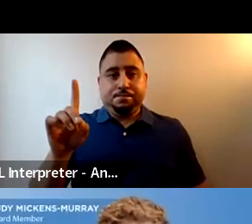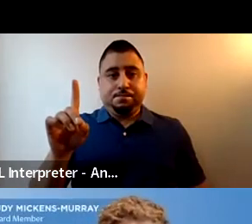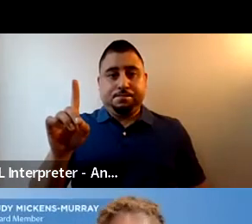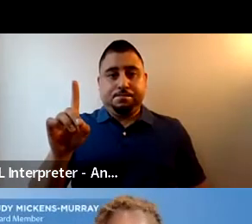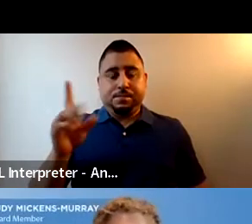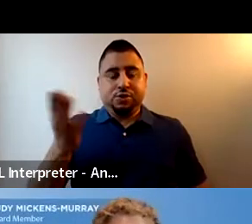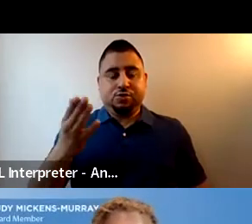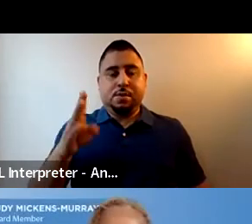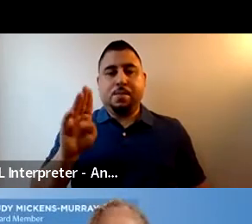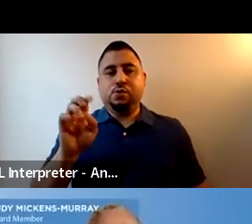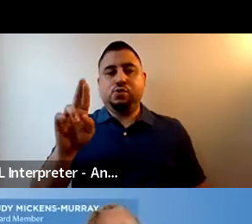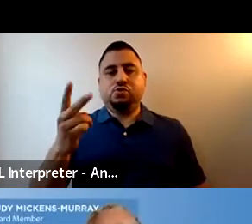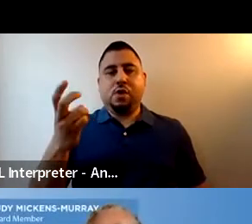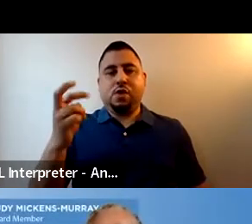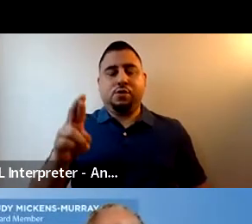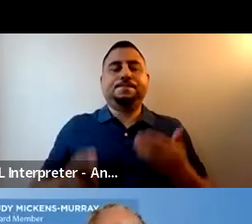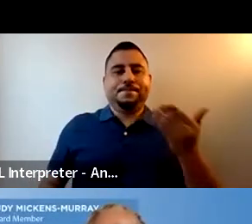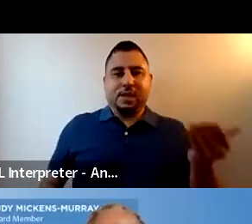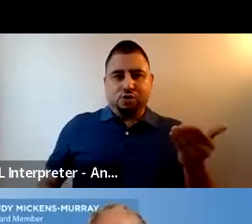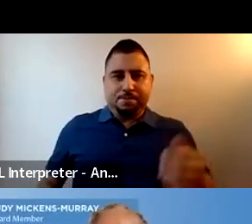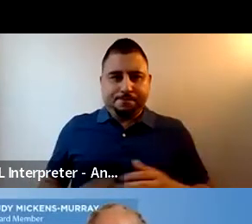Ms. Boozer Strother? Here.